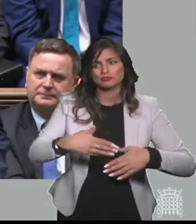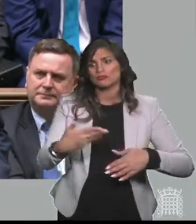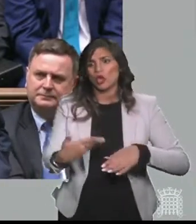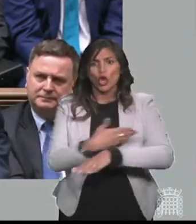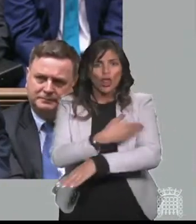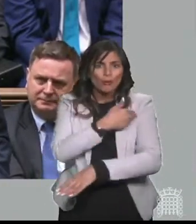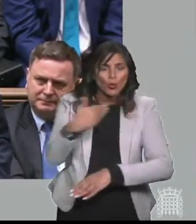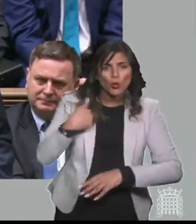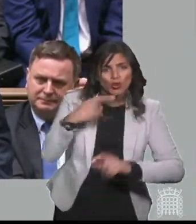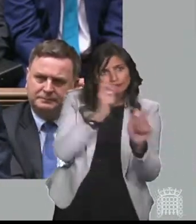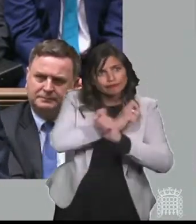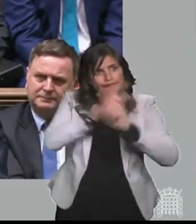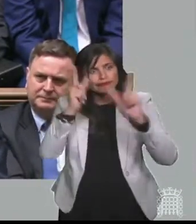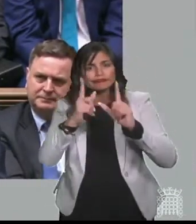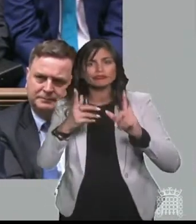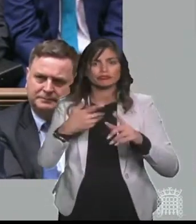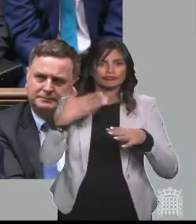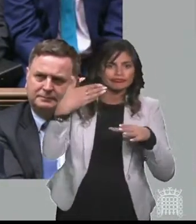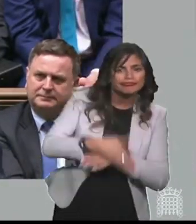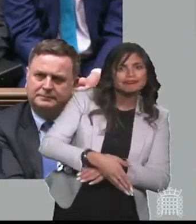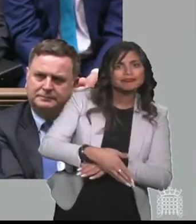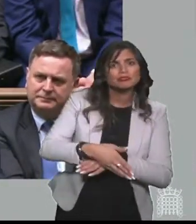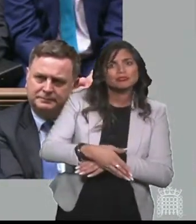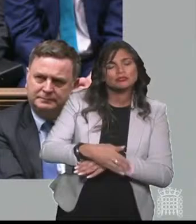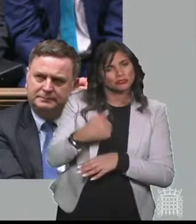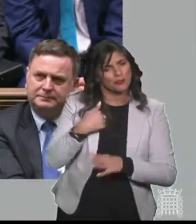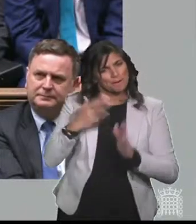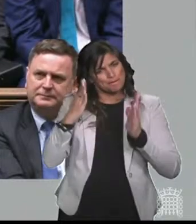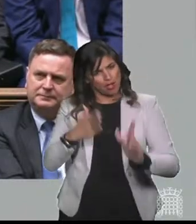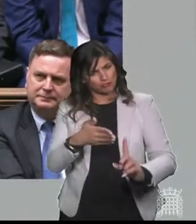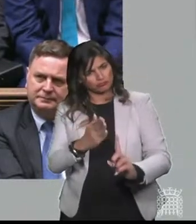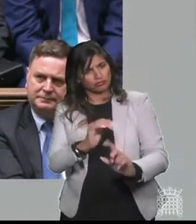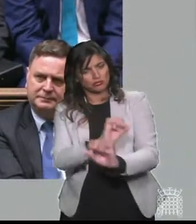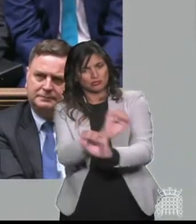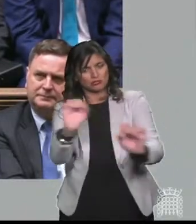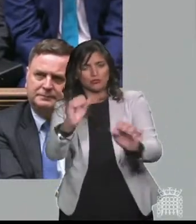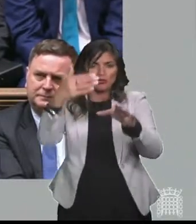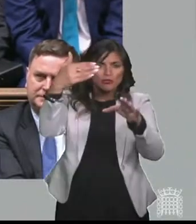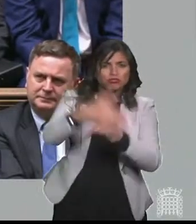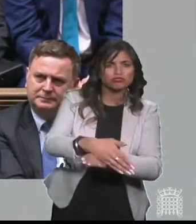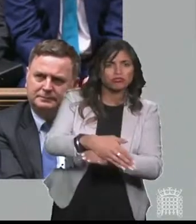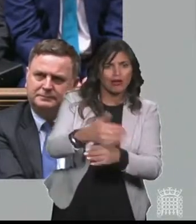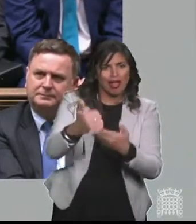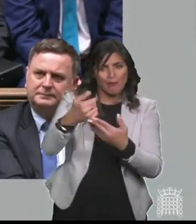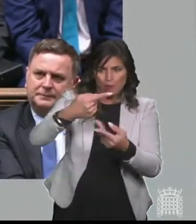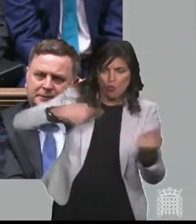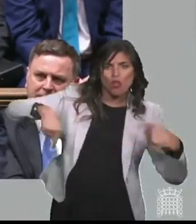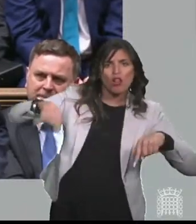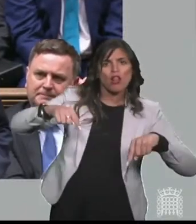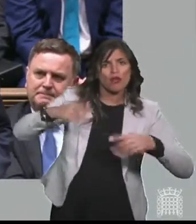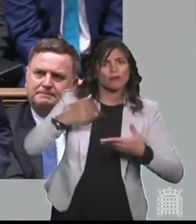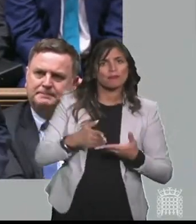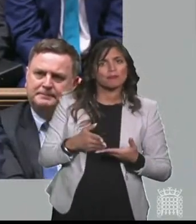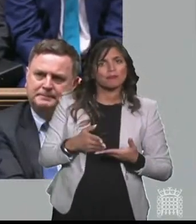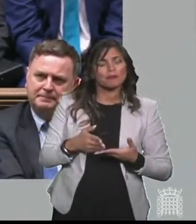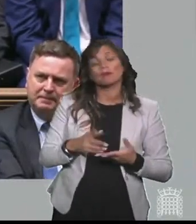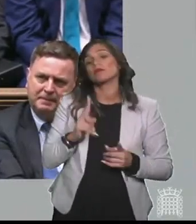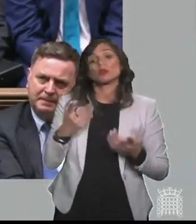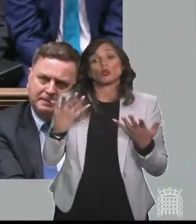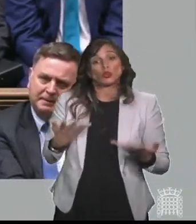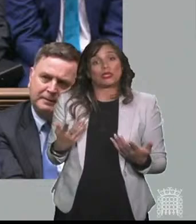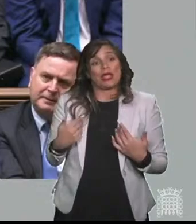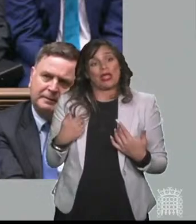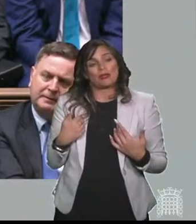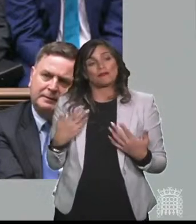extra mile and work hard, then we need to recognise that their hard work benefits us all. So today, Mr. Speaker, I'm